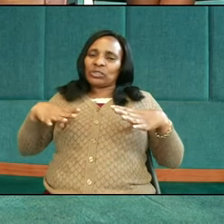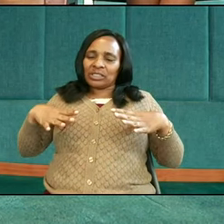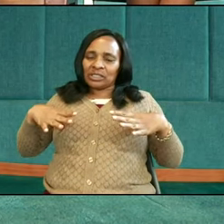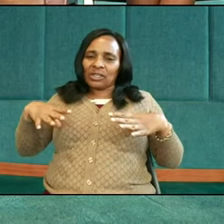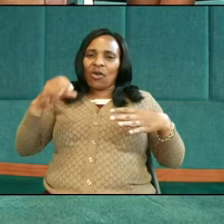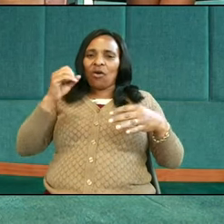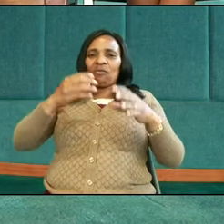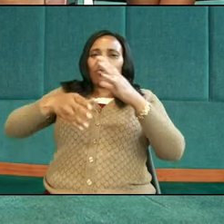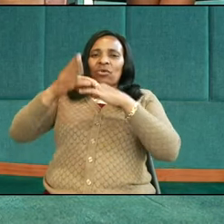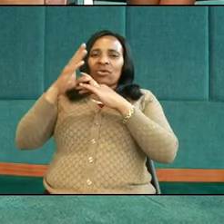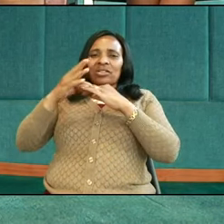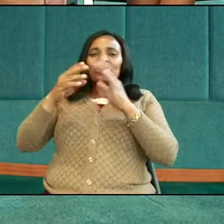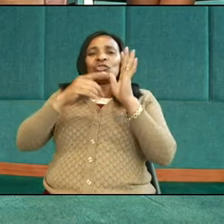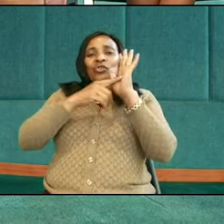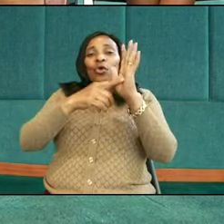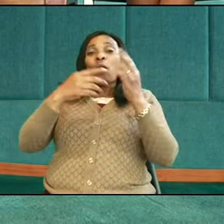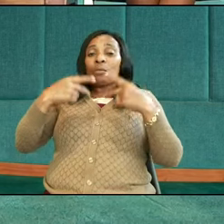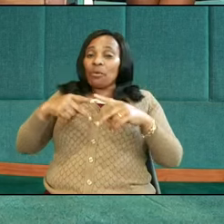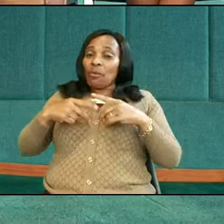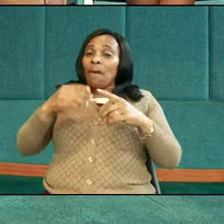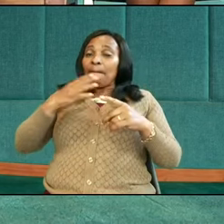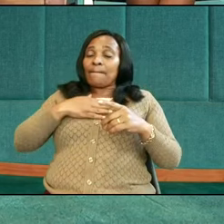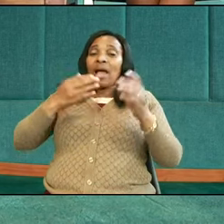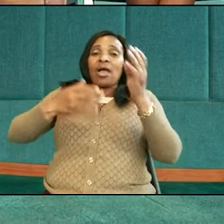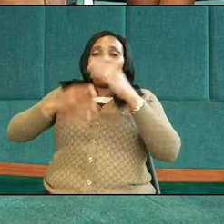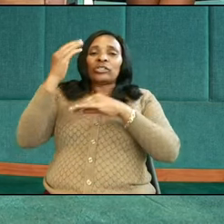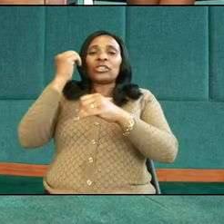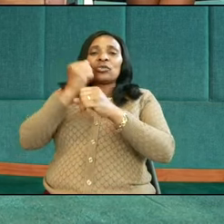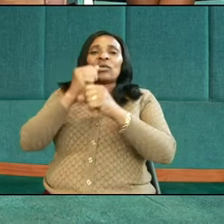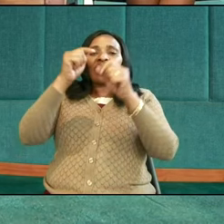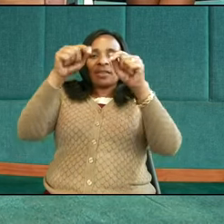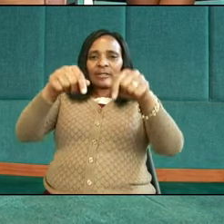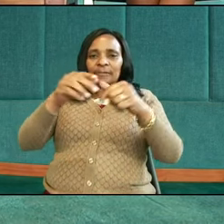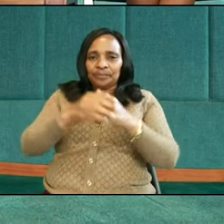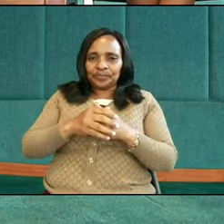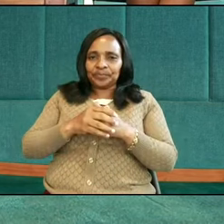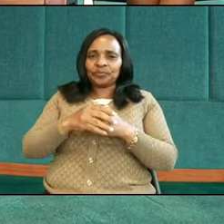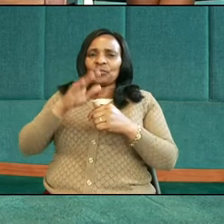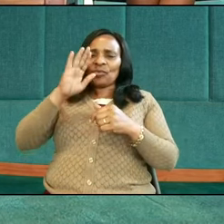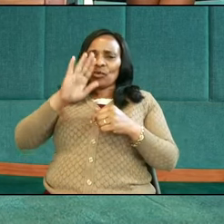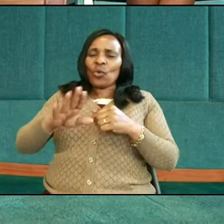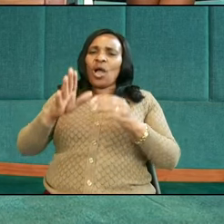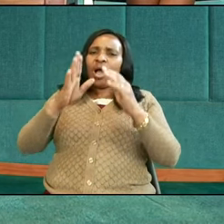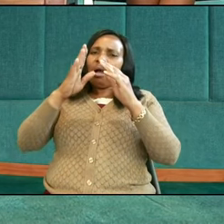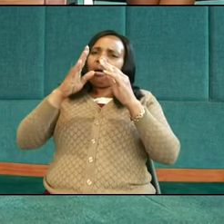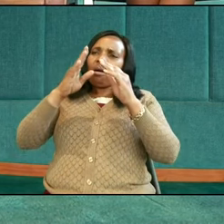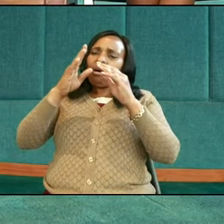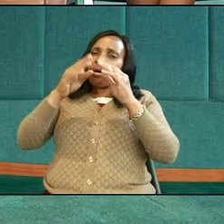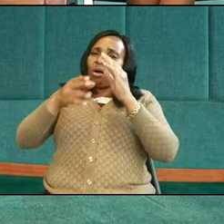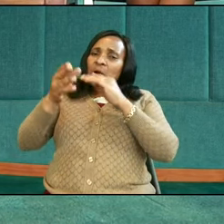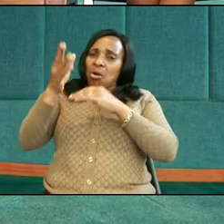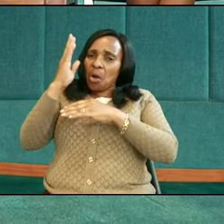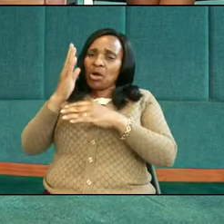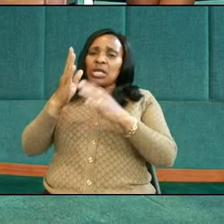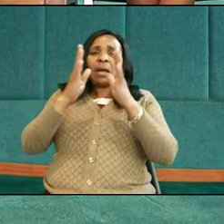that my God, he's doing this. Your God, you've prayed from morning till noon. Me, my